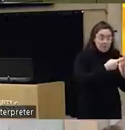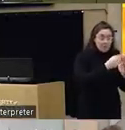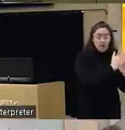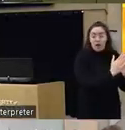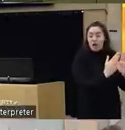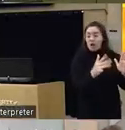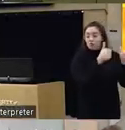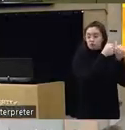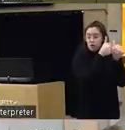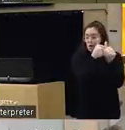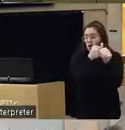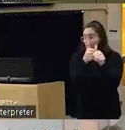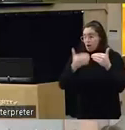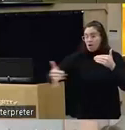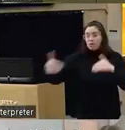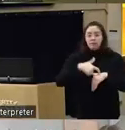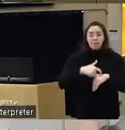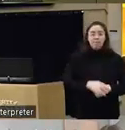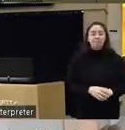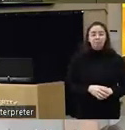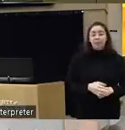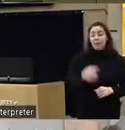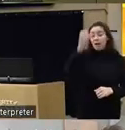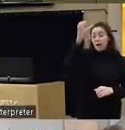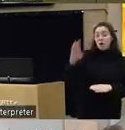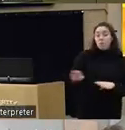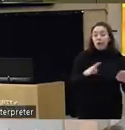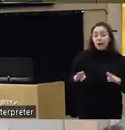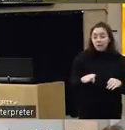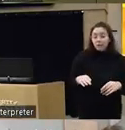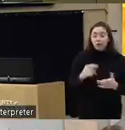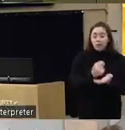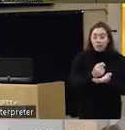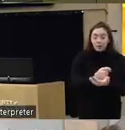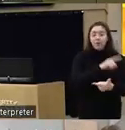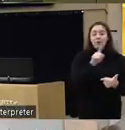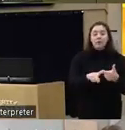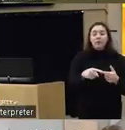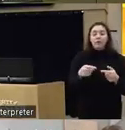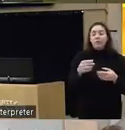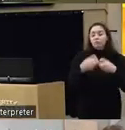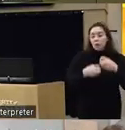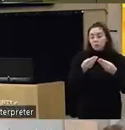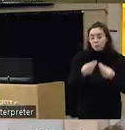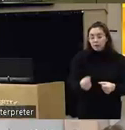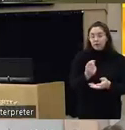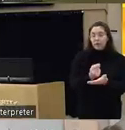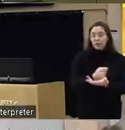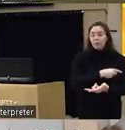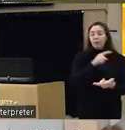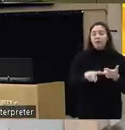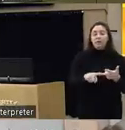reduction. They use cognitive behavioral therapy primarily, behavioral activation, problem solving, and then parent management training is a